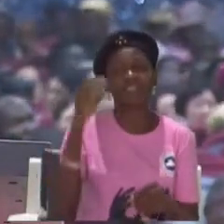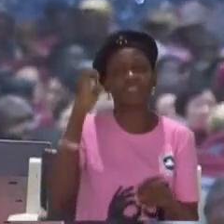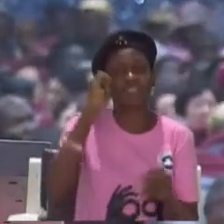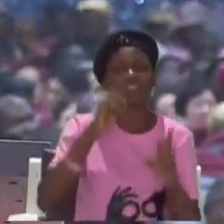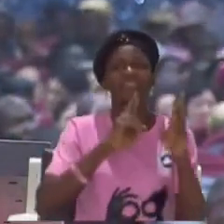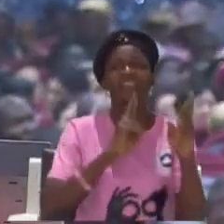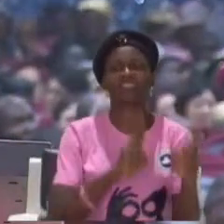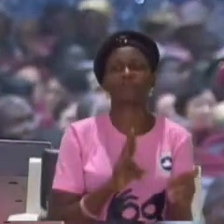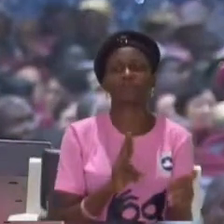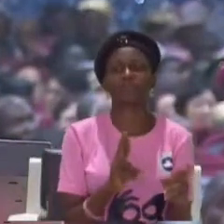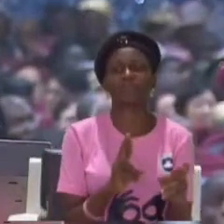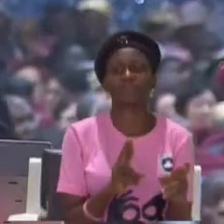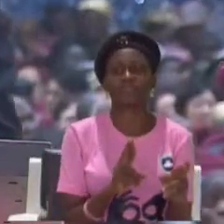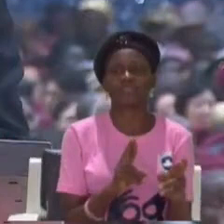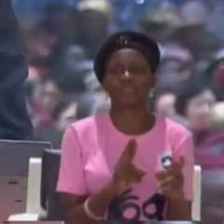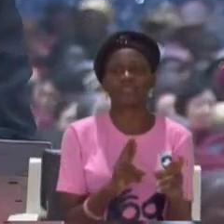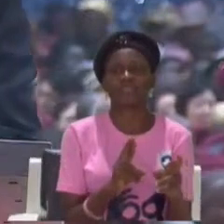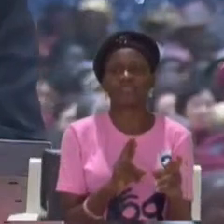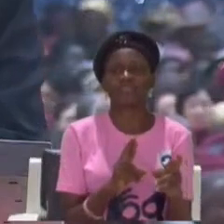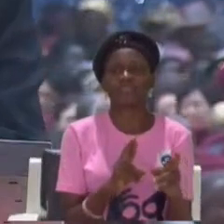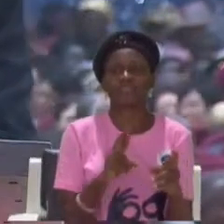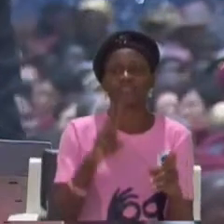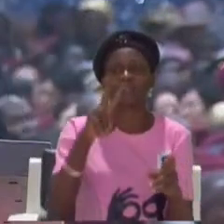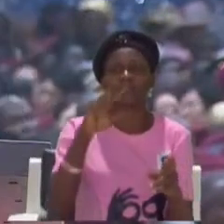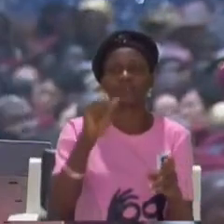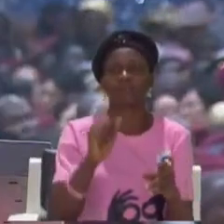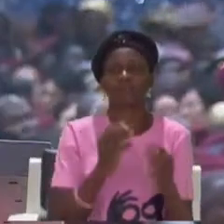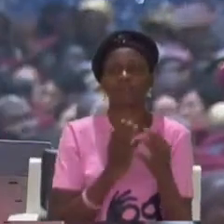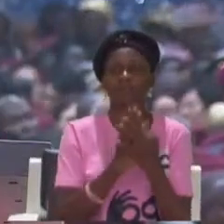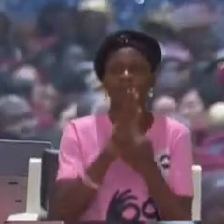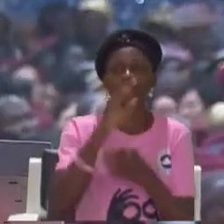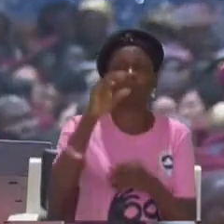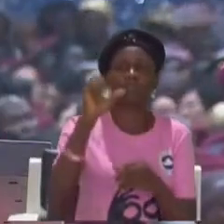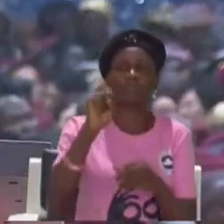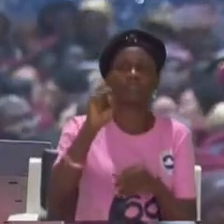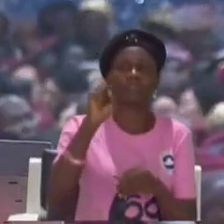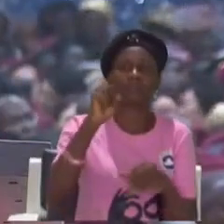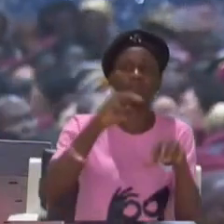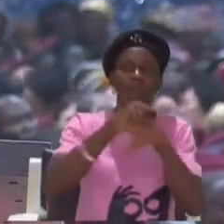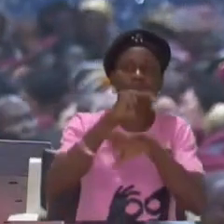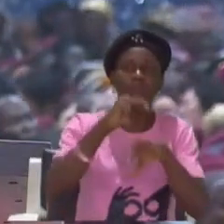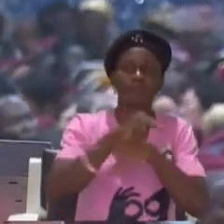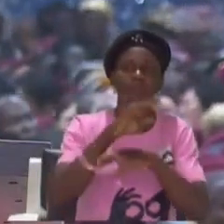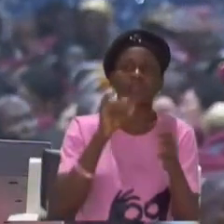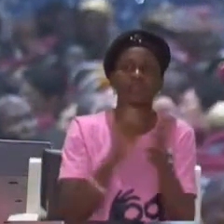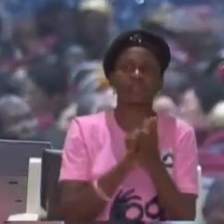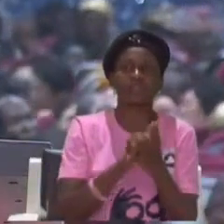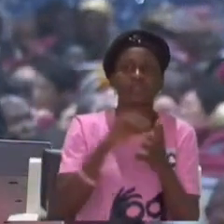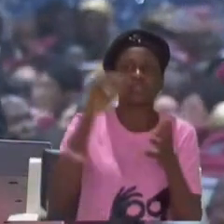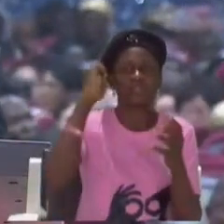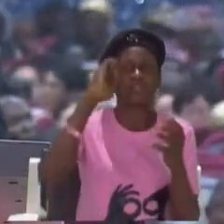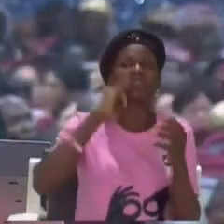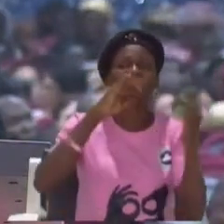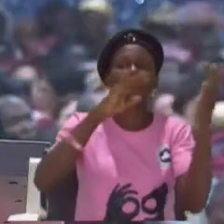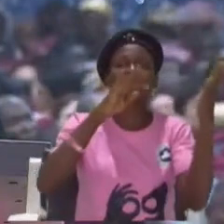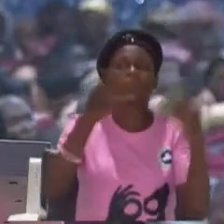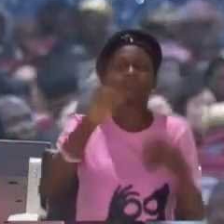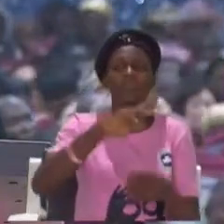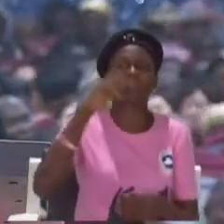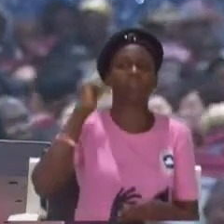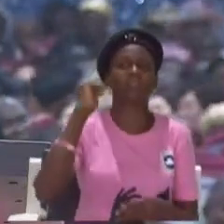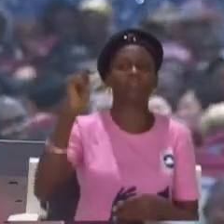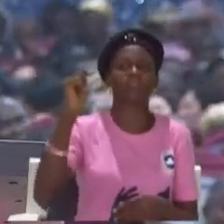response via the SMS that he is expecting their